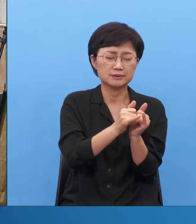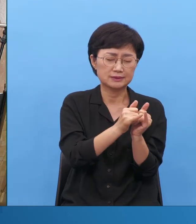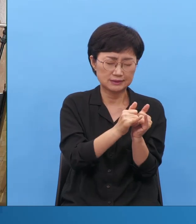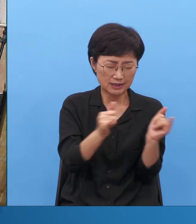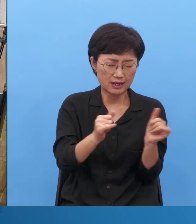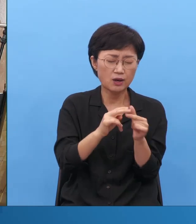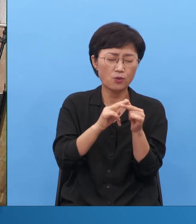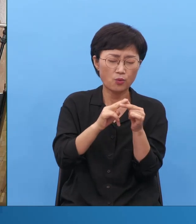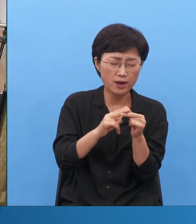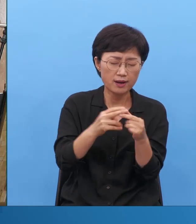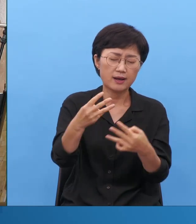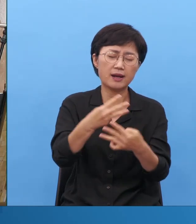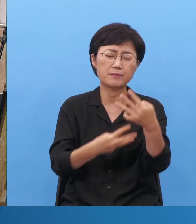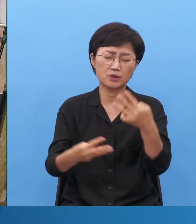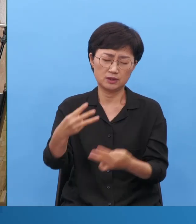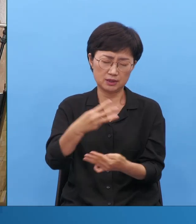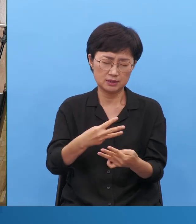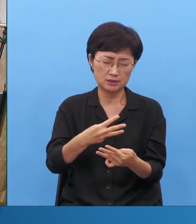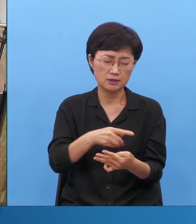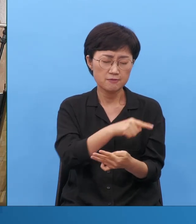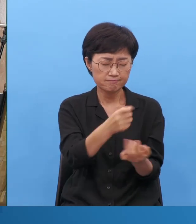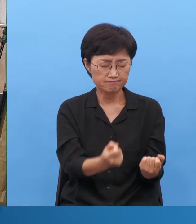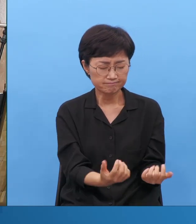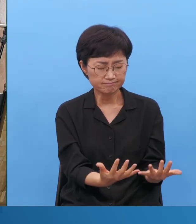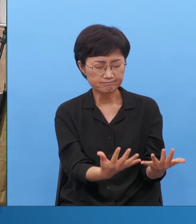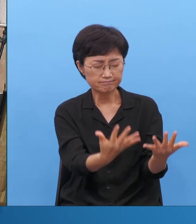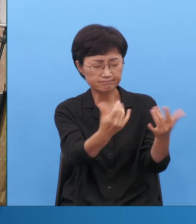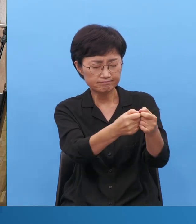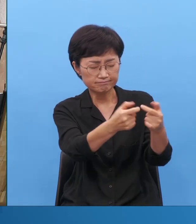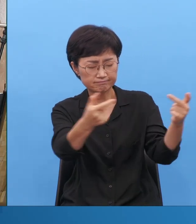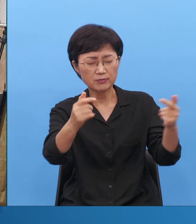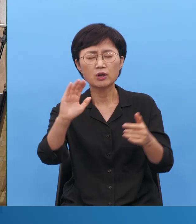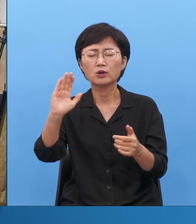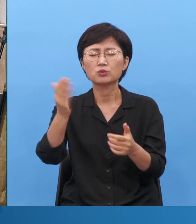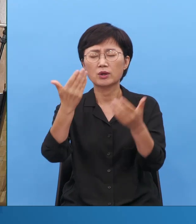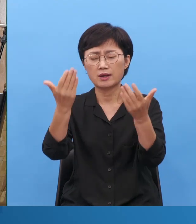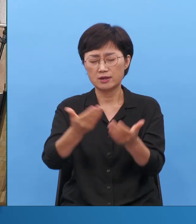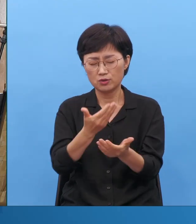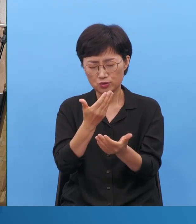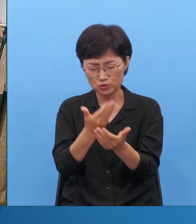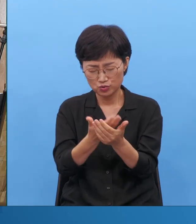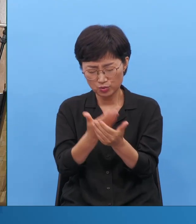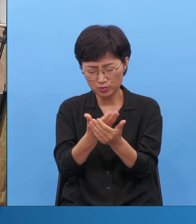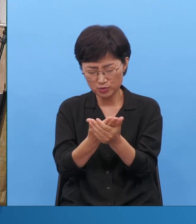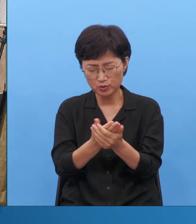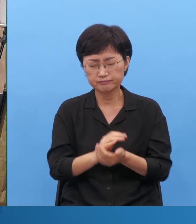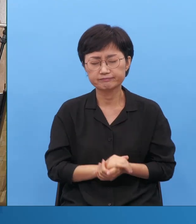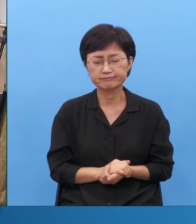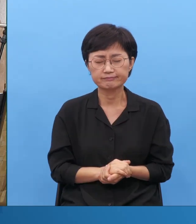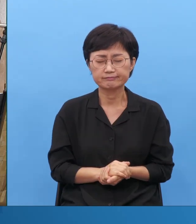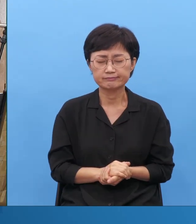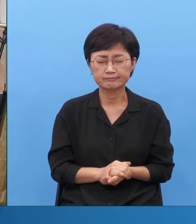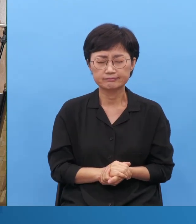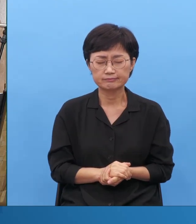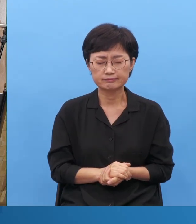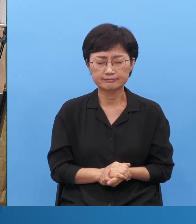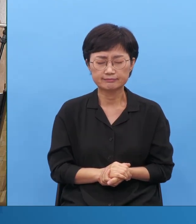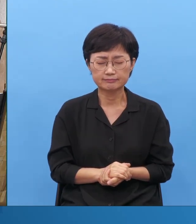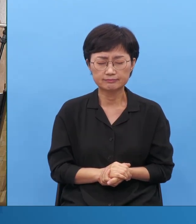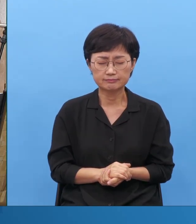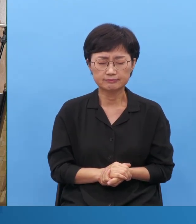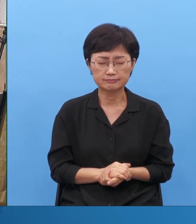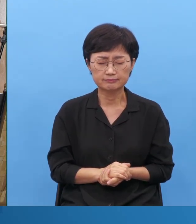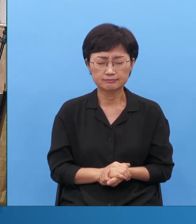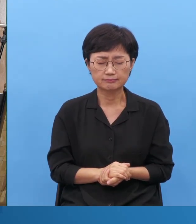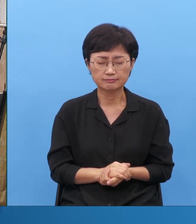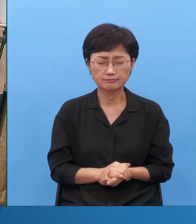evangelism in the 237 nations, the 5,000 tribes, including the 70 disciples, 70 regions, 70 tribes, and 70 nations, may 10 million evangelism